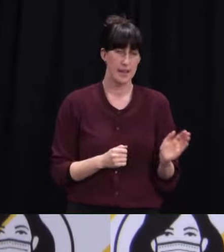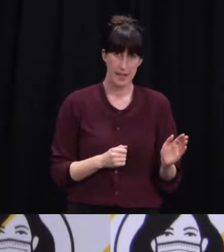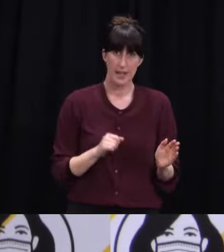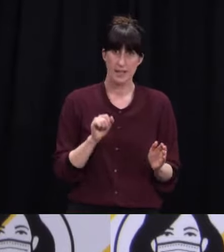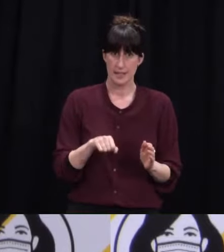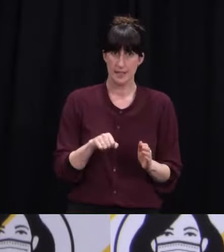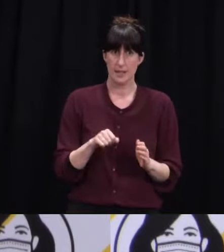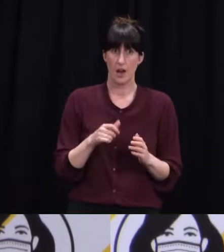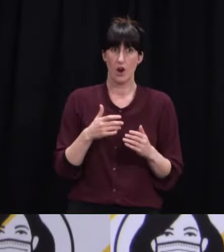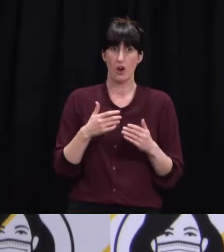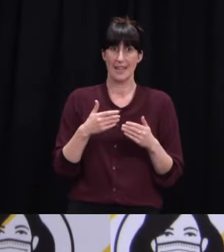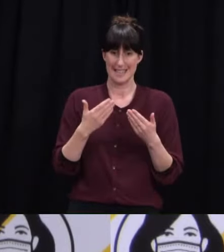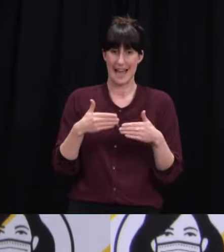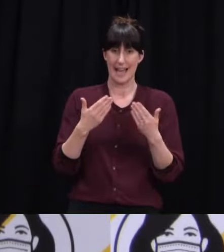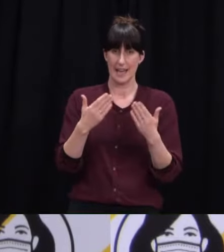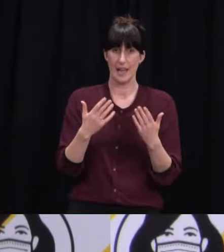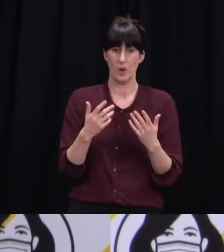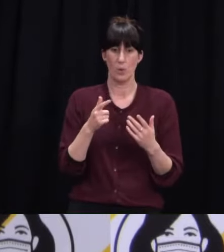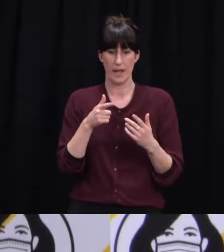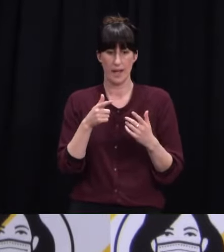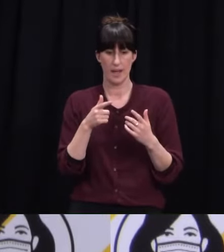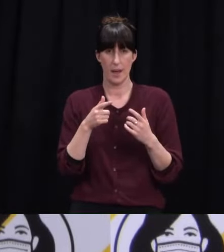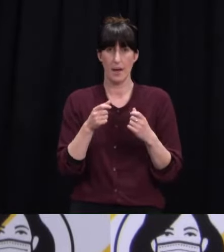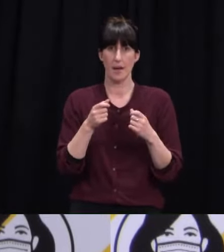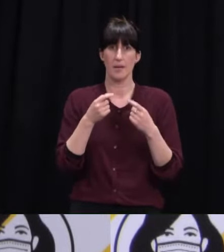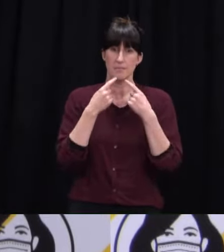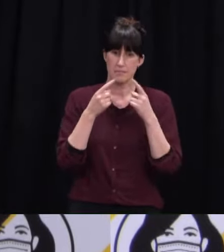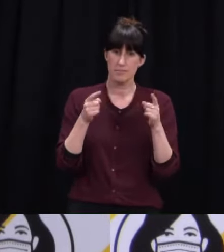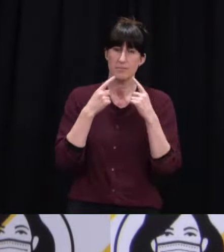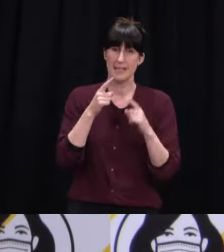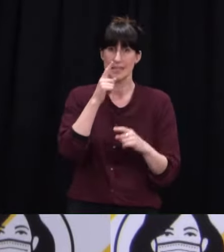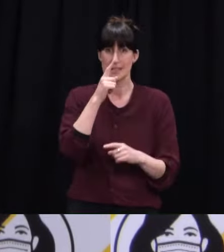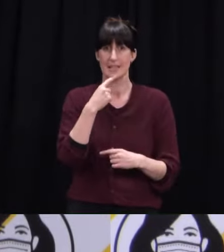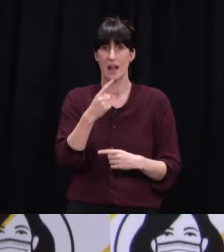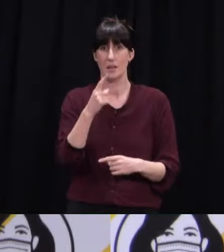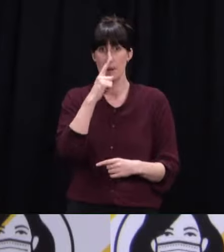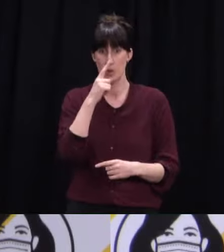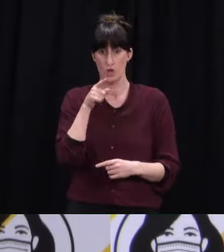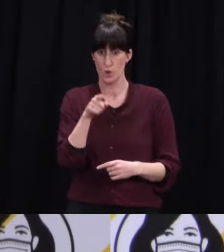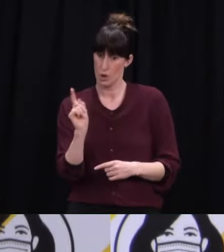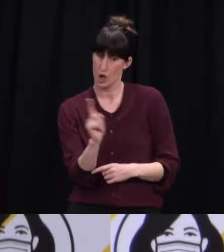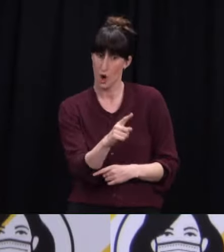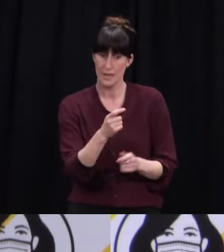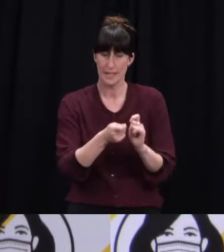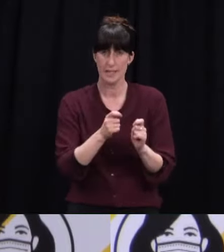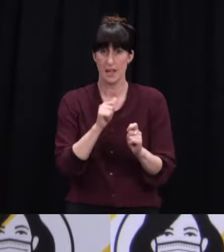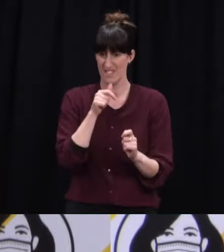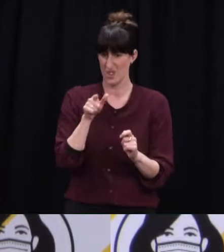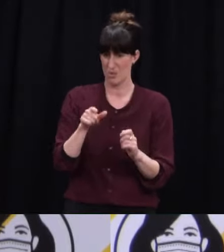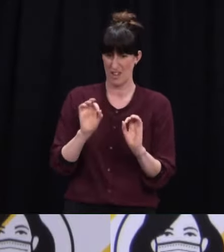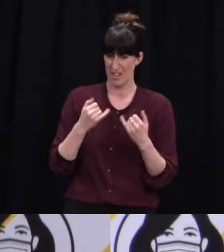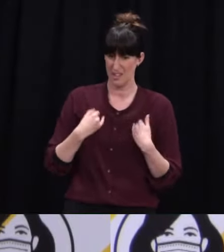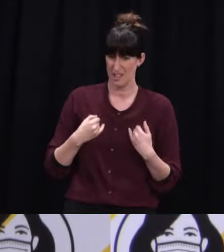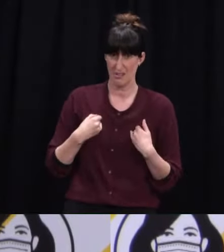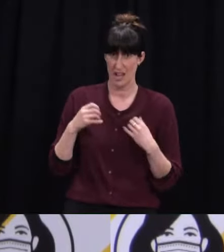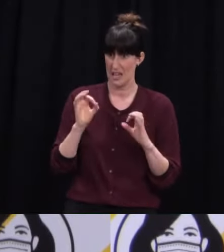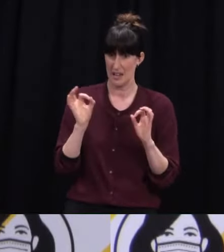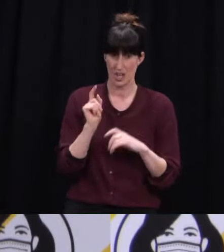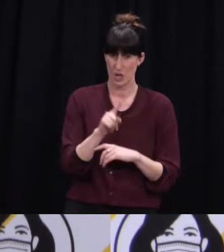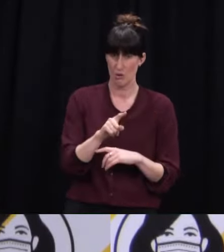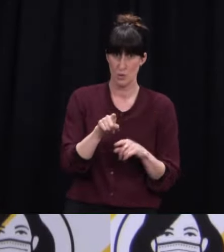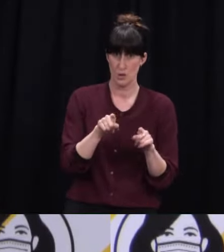be tested, and asking those who didn't need to be tested not to show up. So we've made every effort to do that. And likewise, for the last few